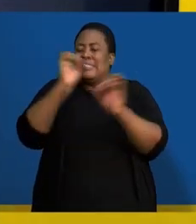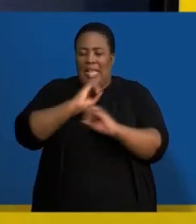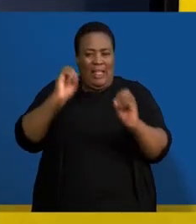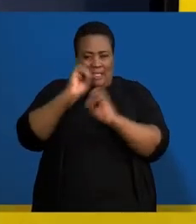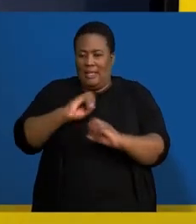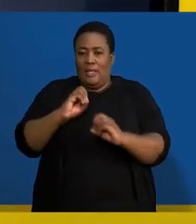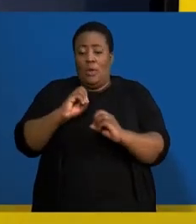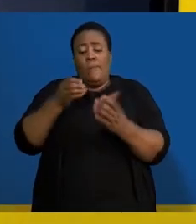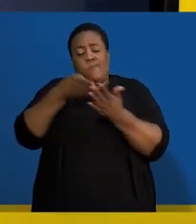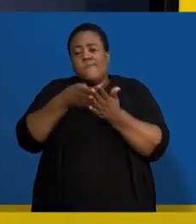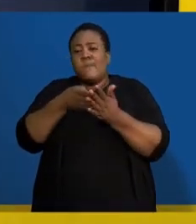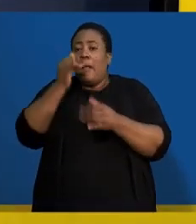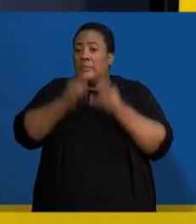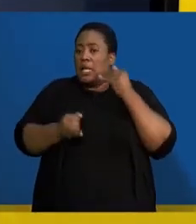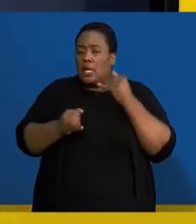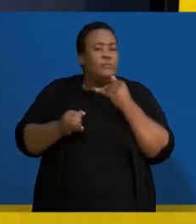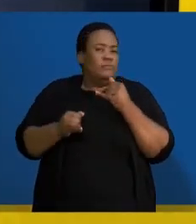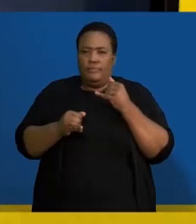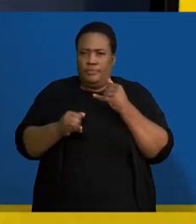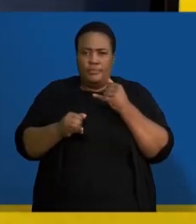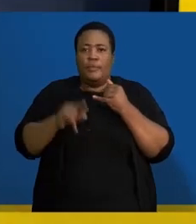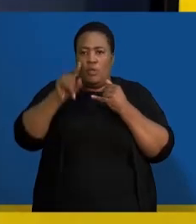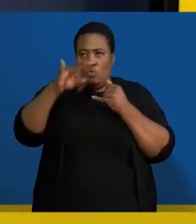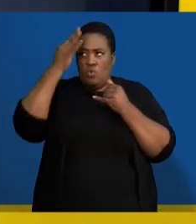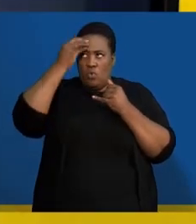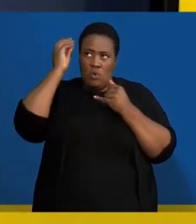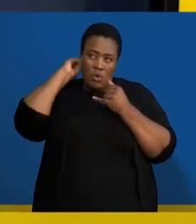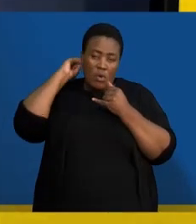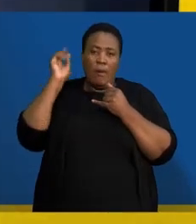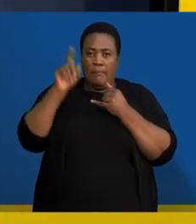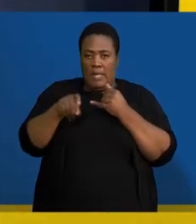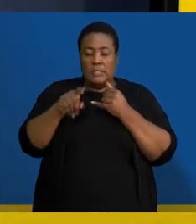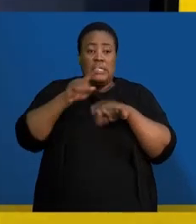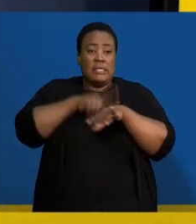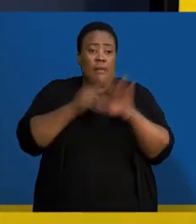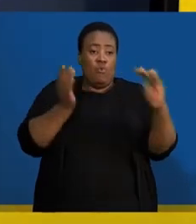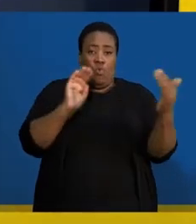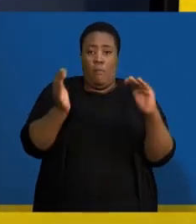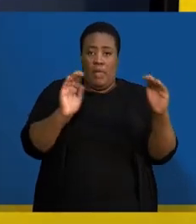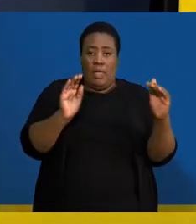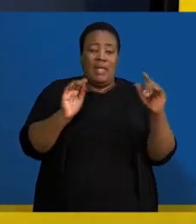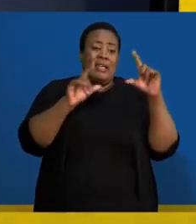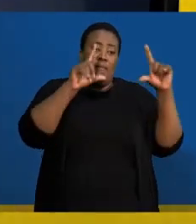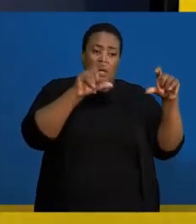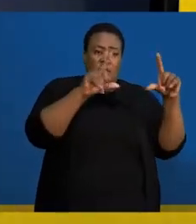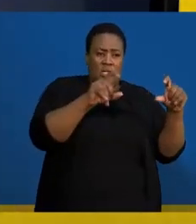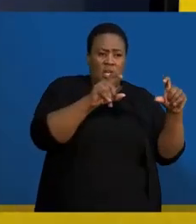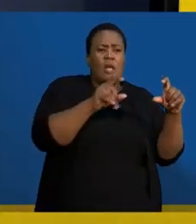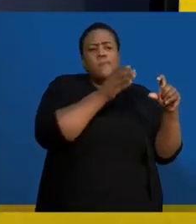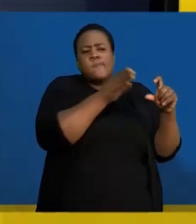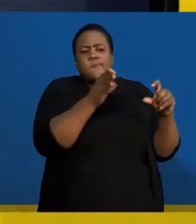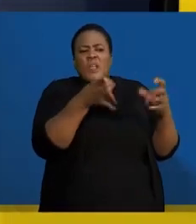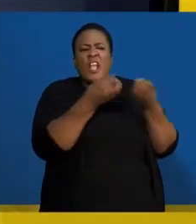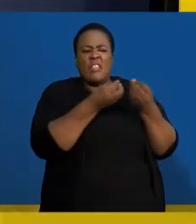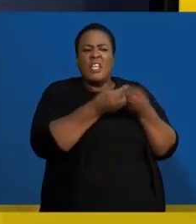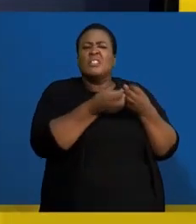by mistake. So that is what you need to know when you are comparing the two visual sources. In a photograph, there are things that can be there